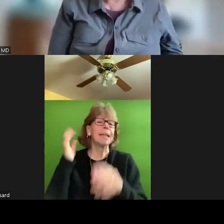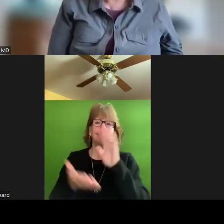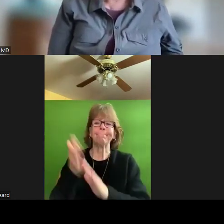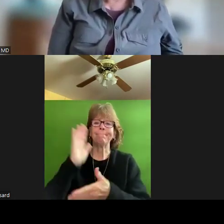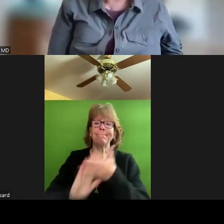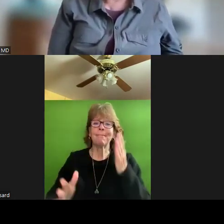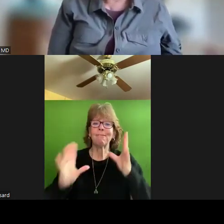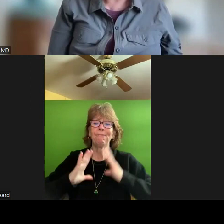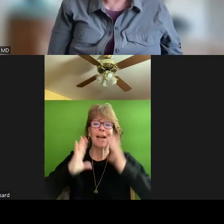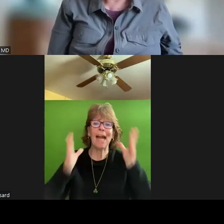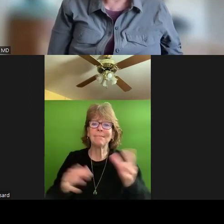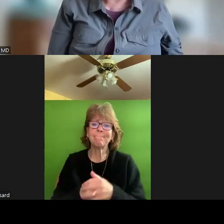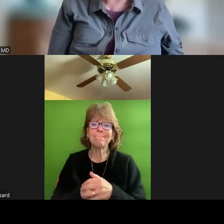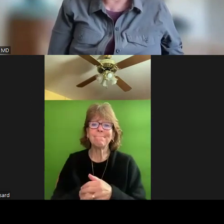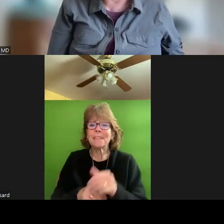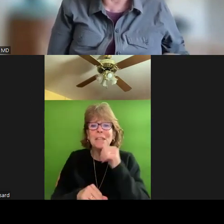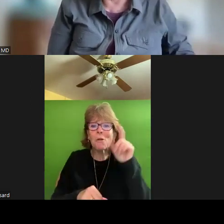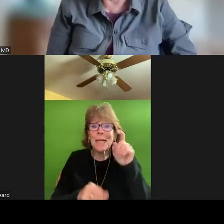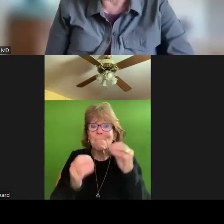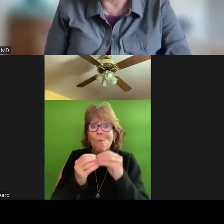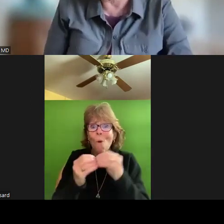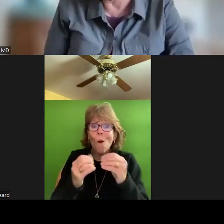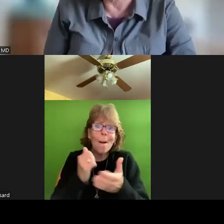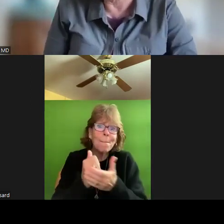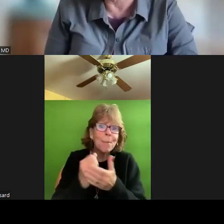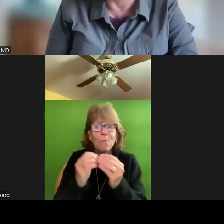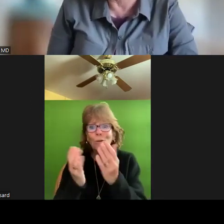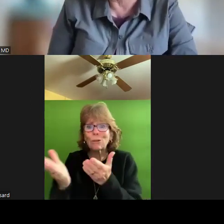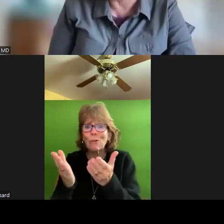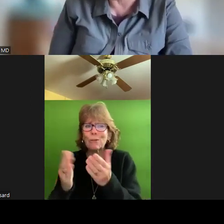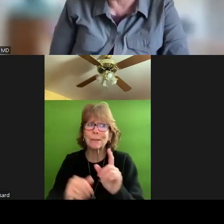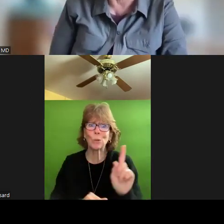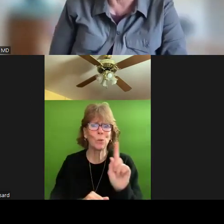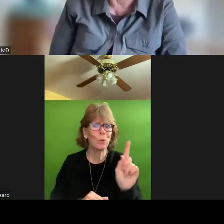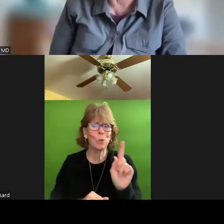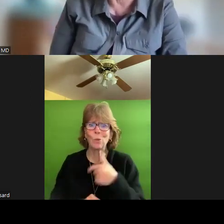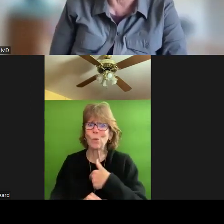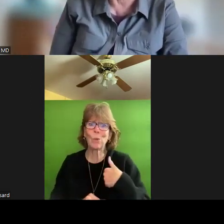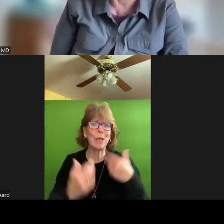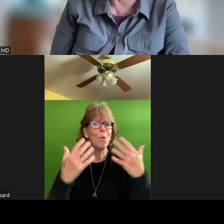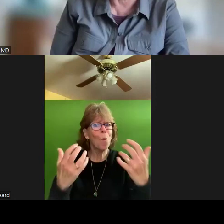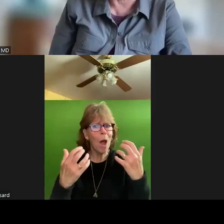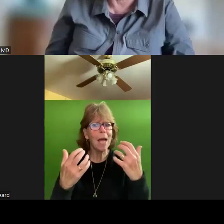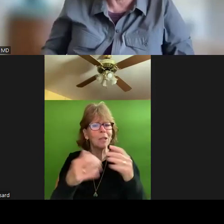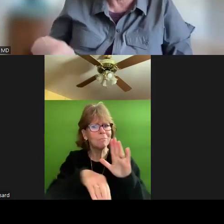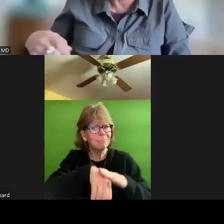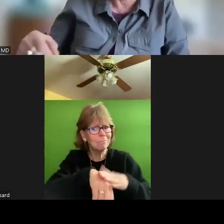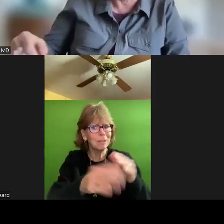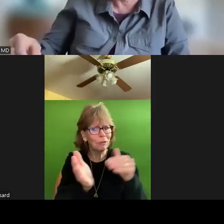about what is required from pediatricians to monitor children's language